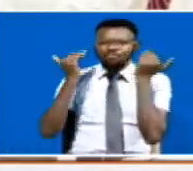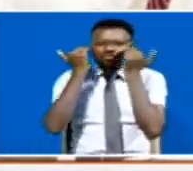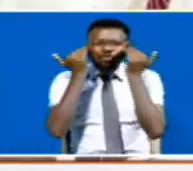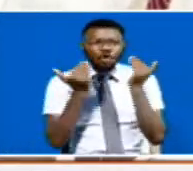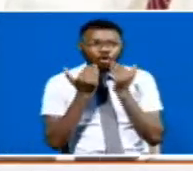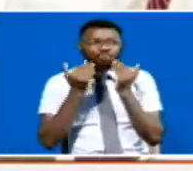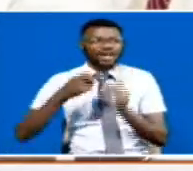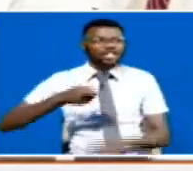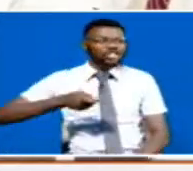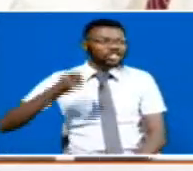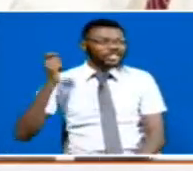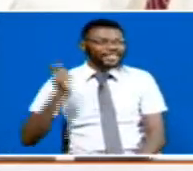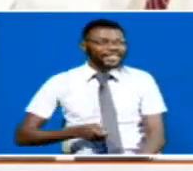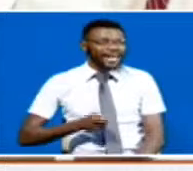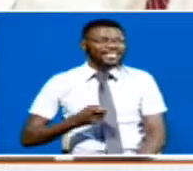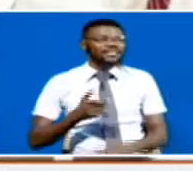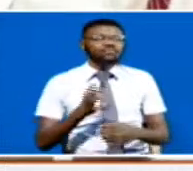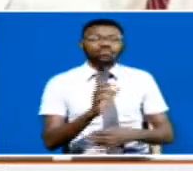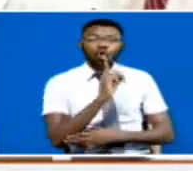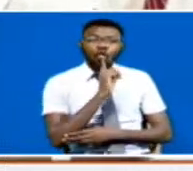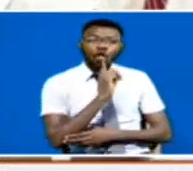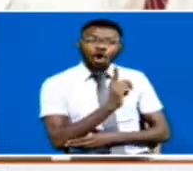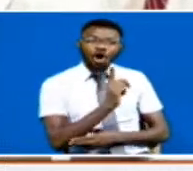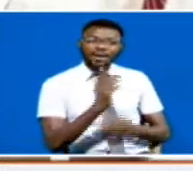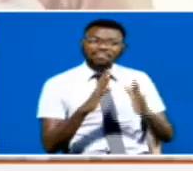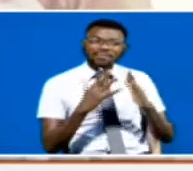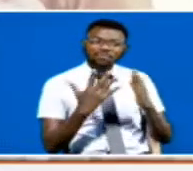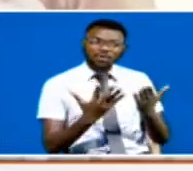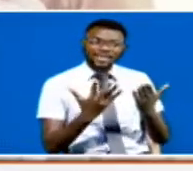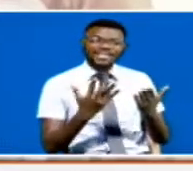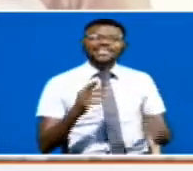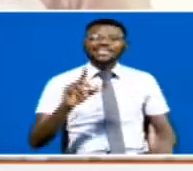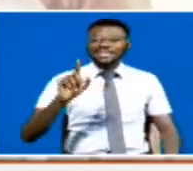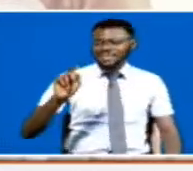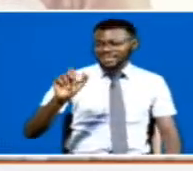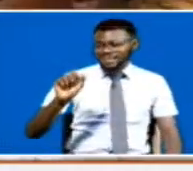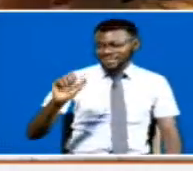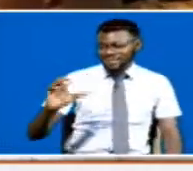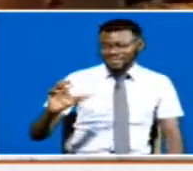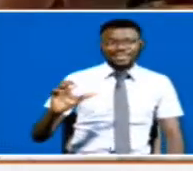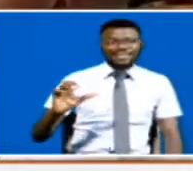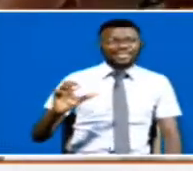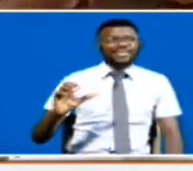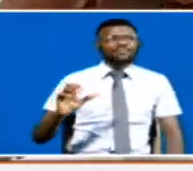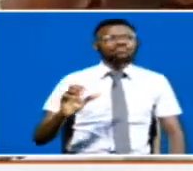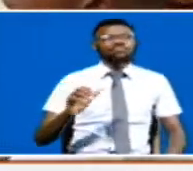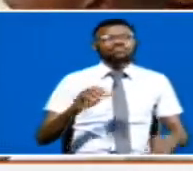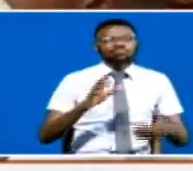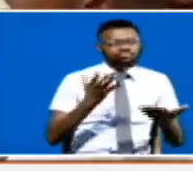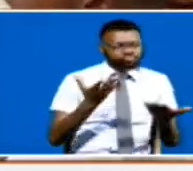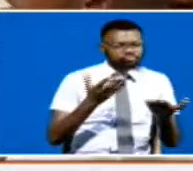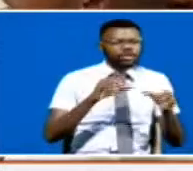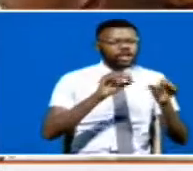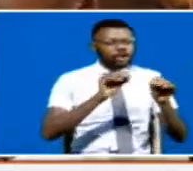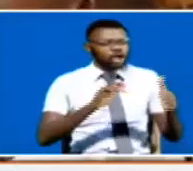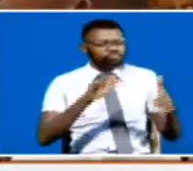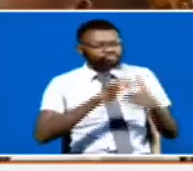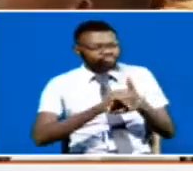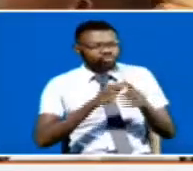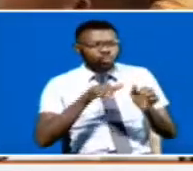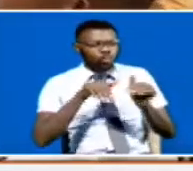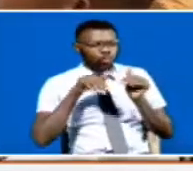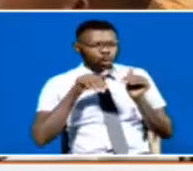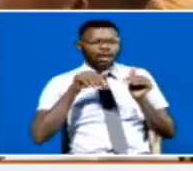Byra Mungaya, issued an interim order binding TSC and intern teachers until the case is determined in